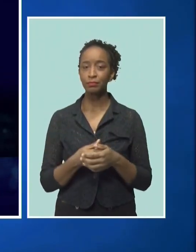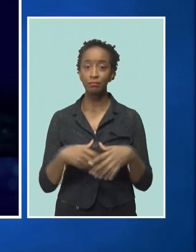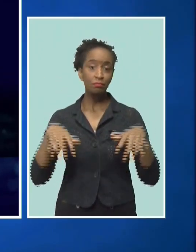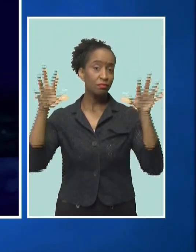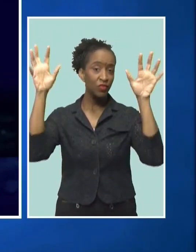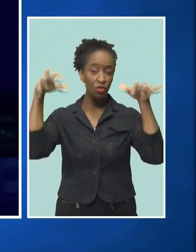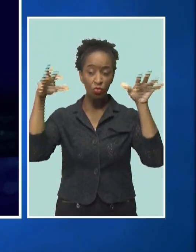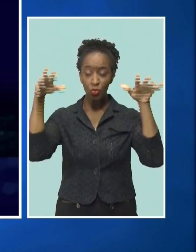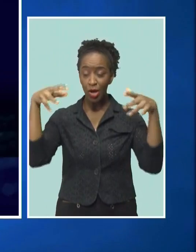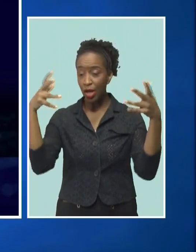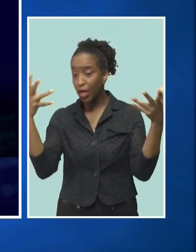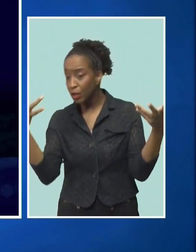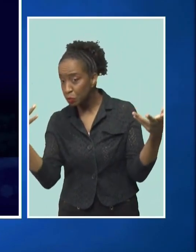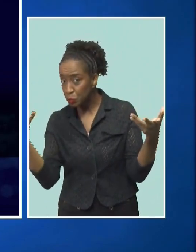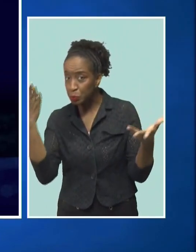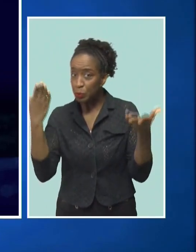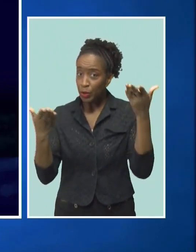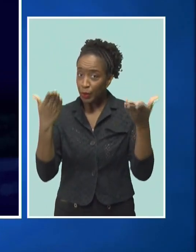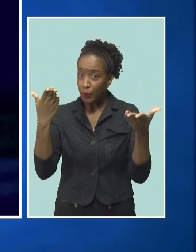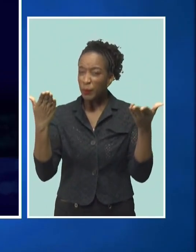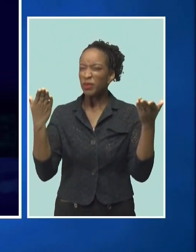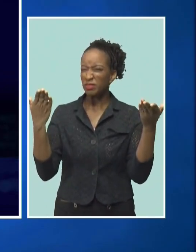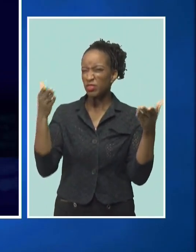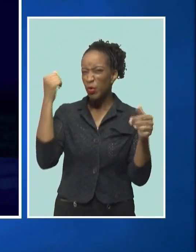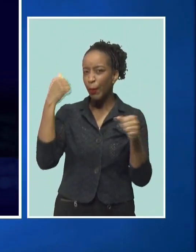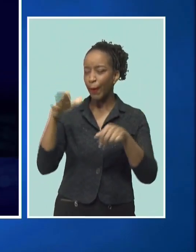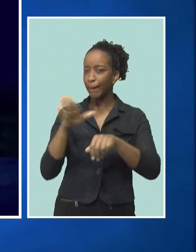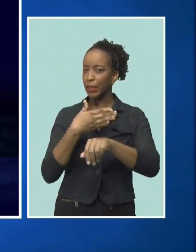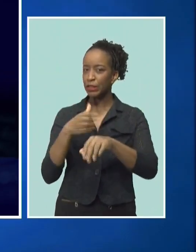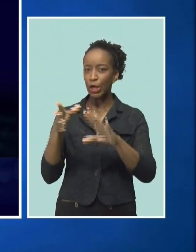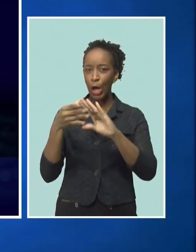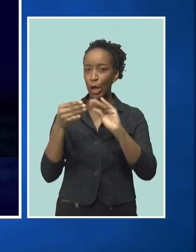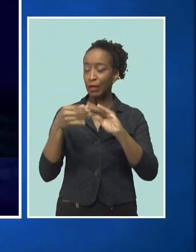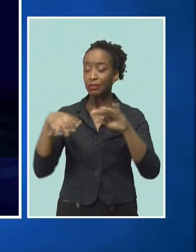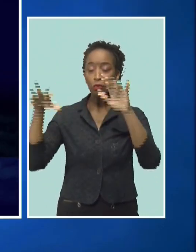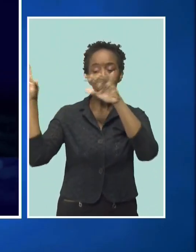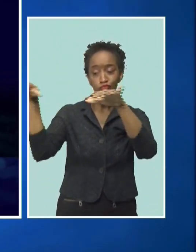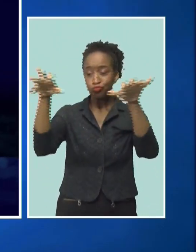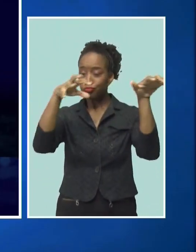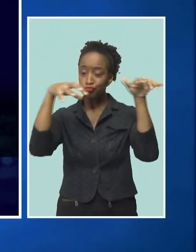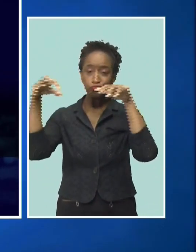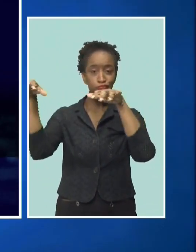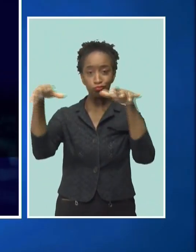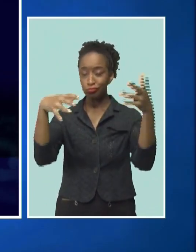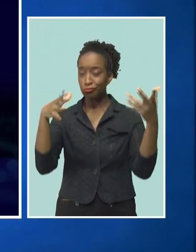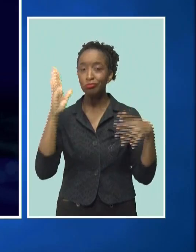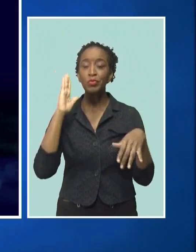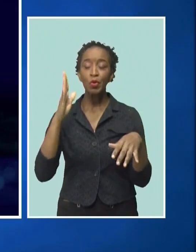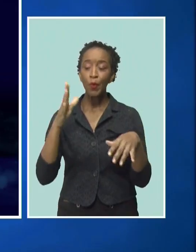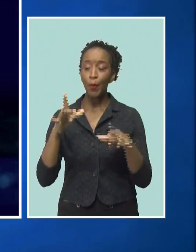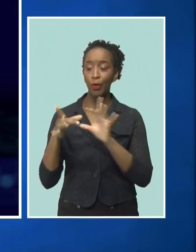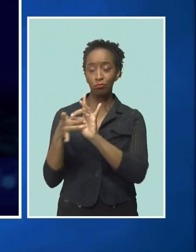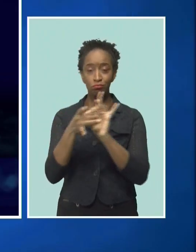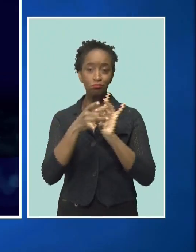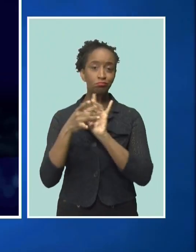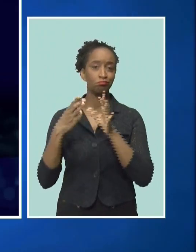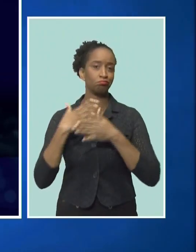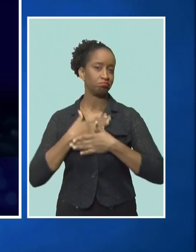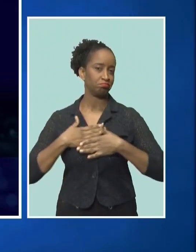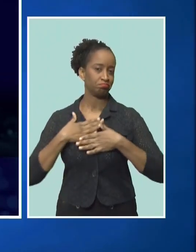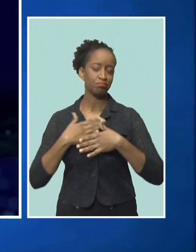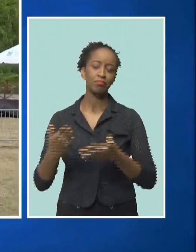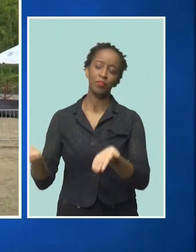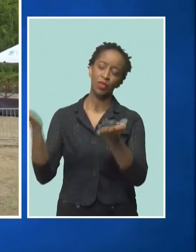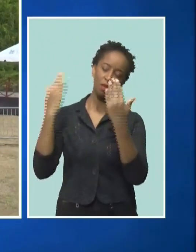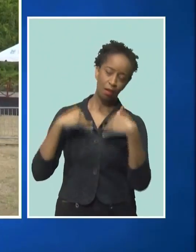well, as the Bob Marley song says, when the rain falls, it don't fall on one man's house. So everybody come to St. Lucie, to